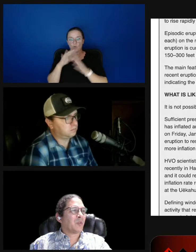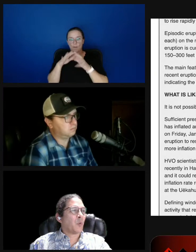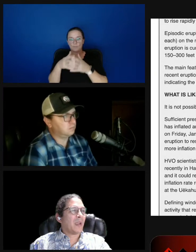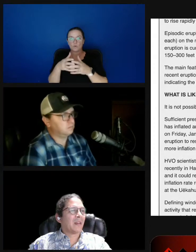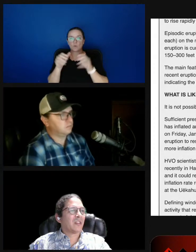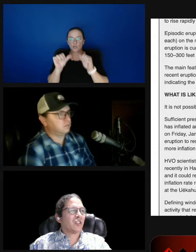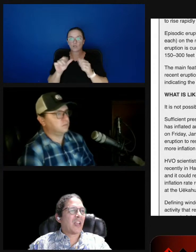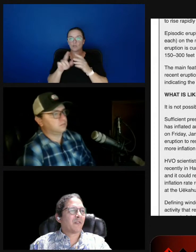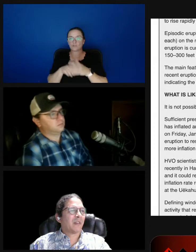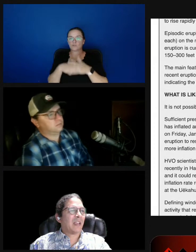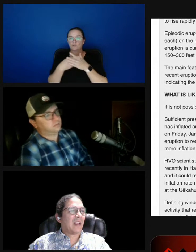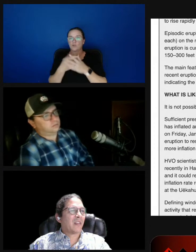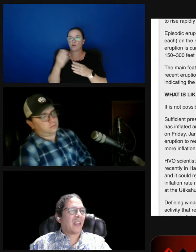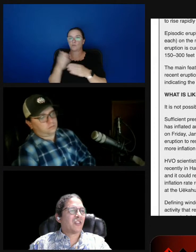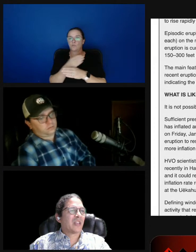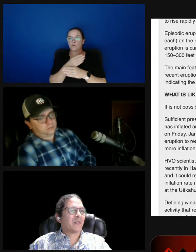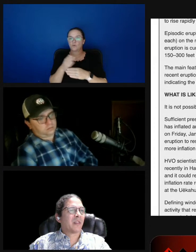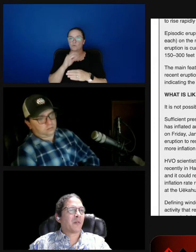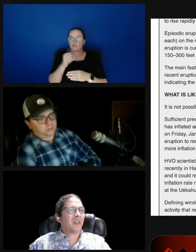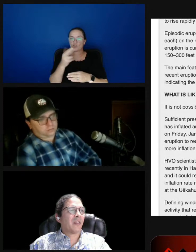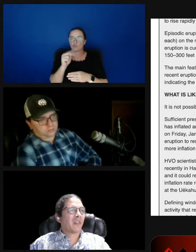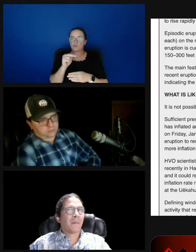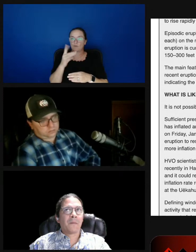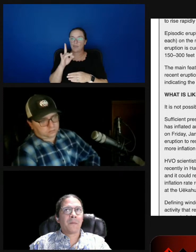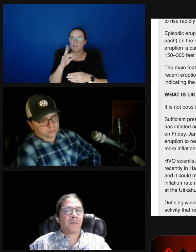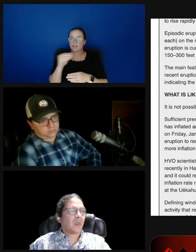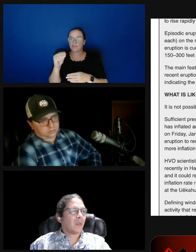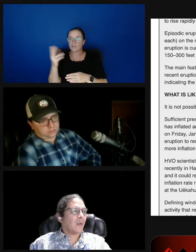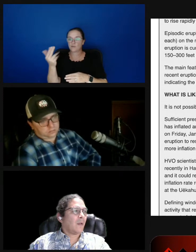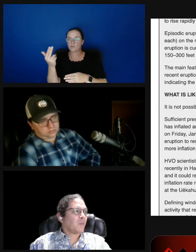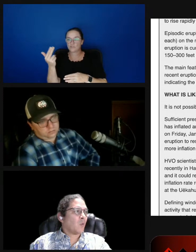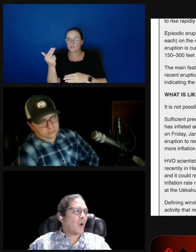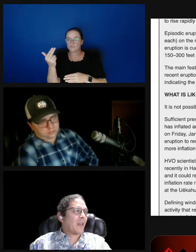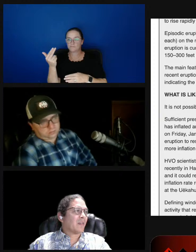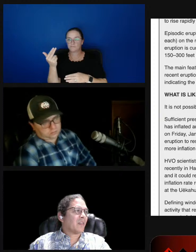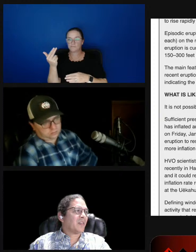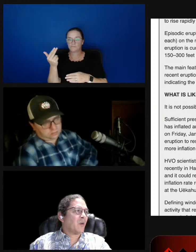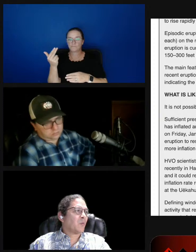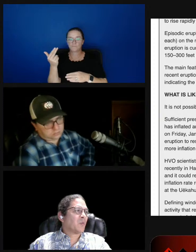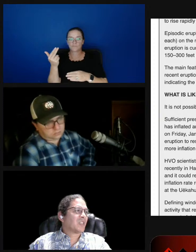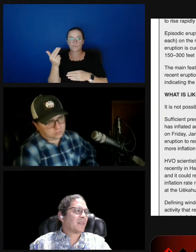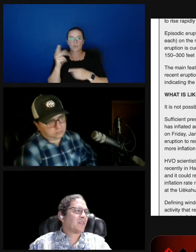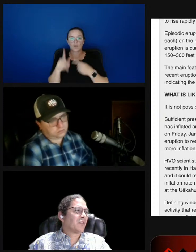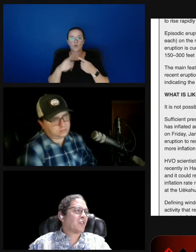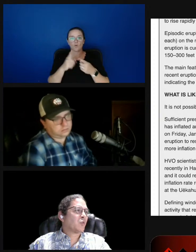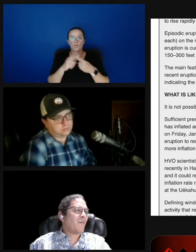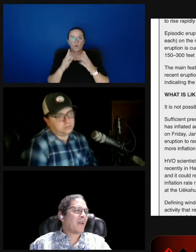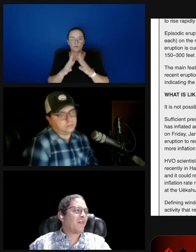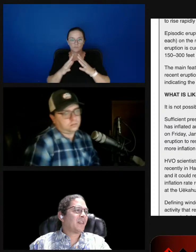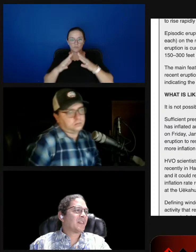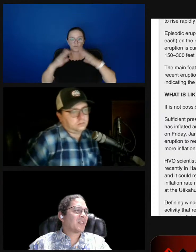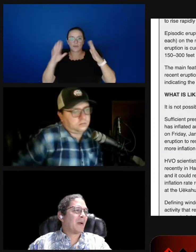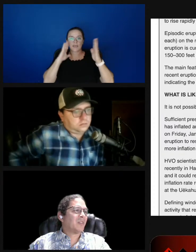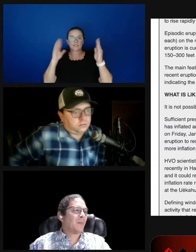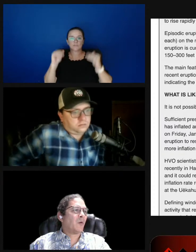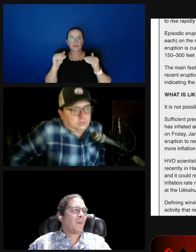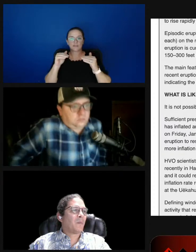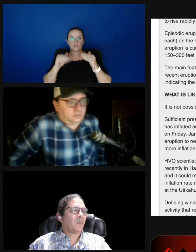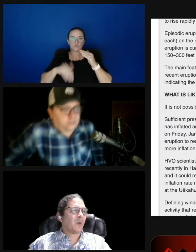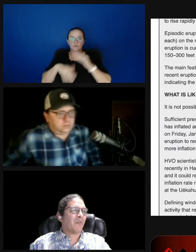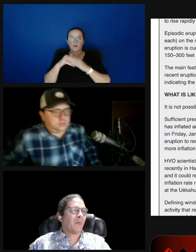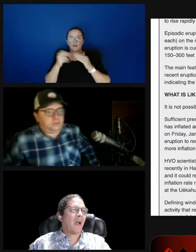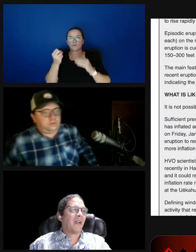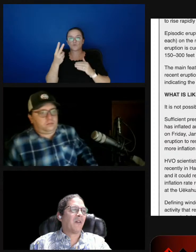begin between January 8th and January 13th, when the tilt was expected to reach 12 microradians, about